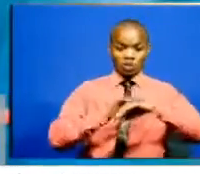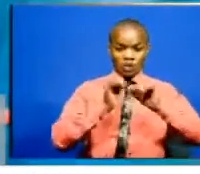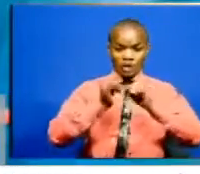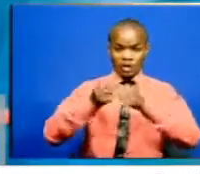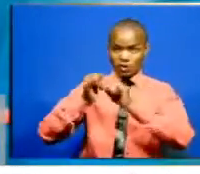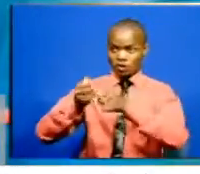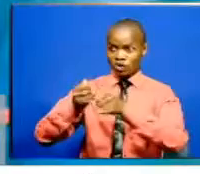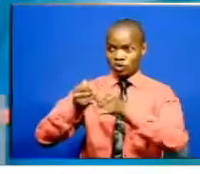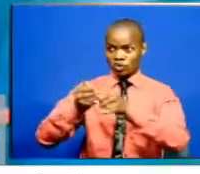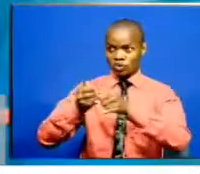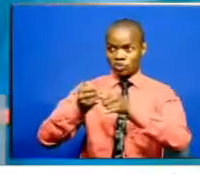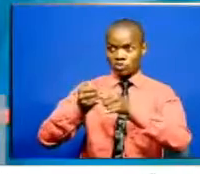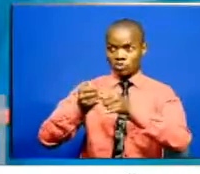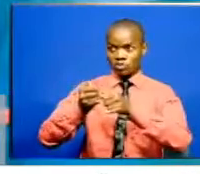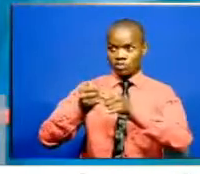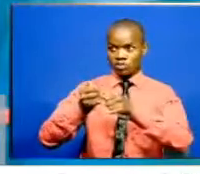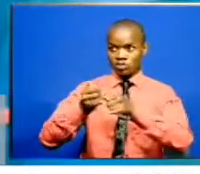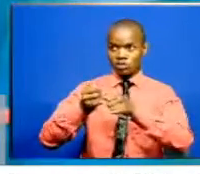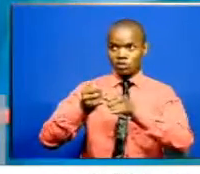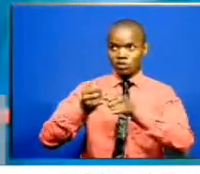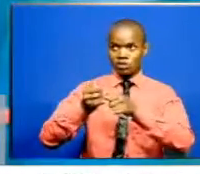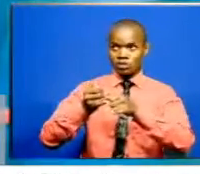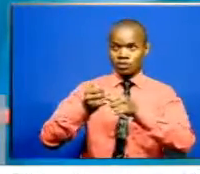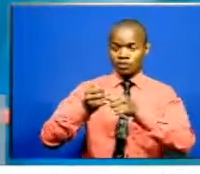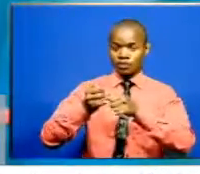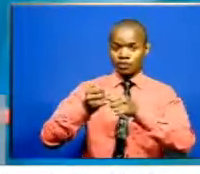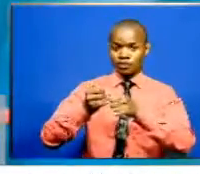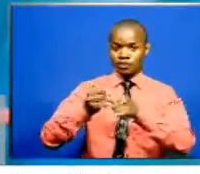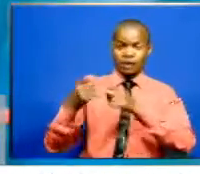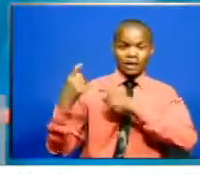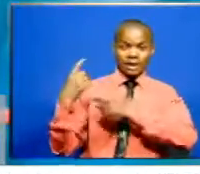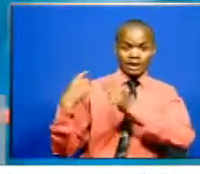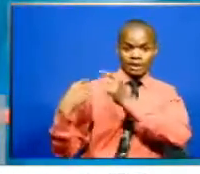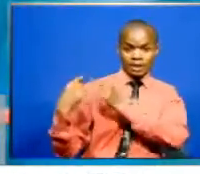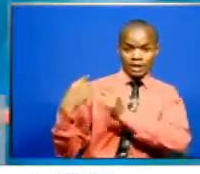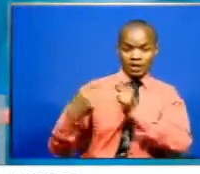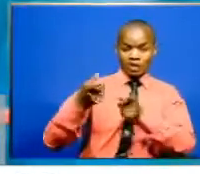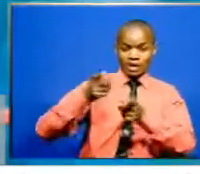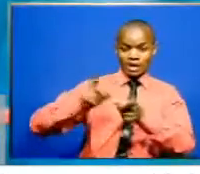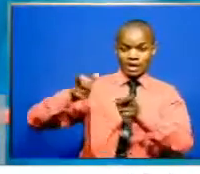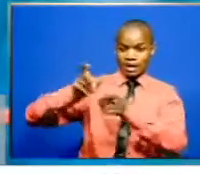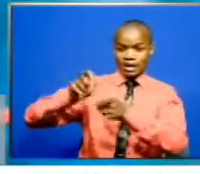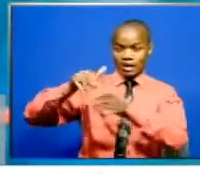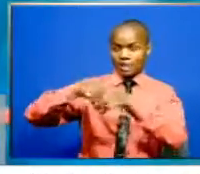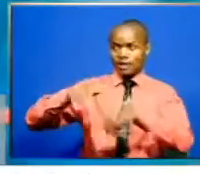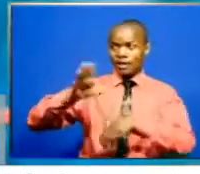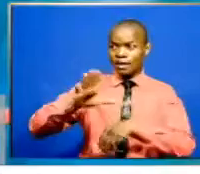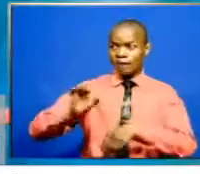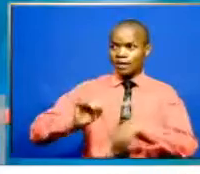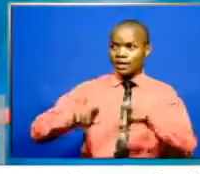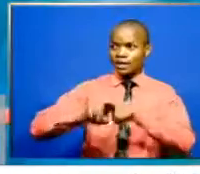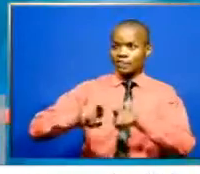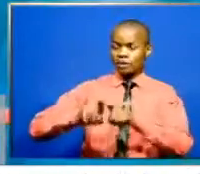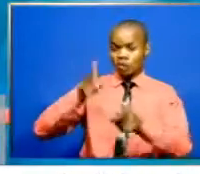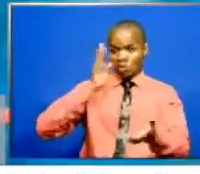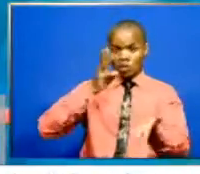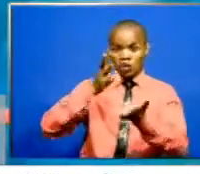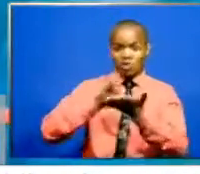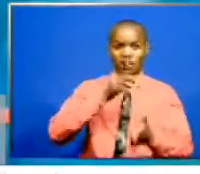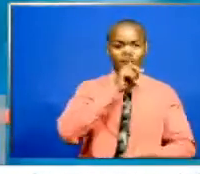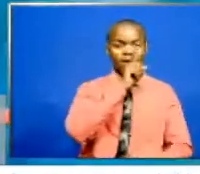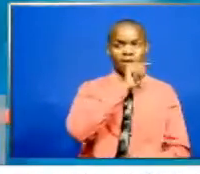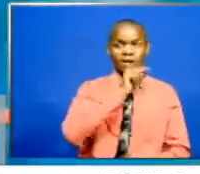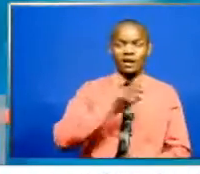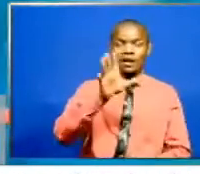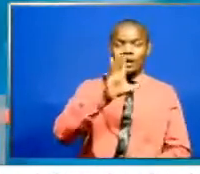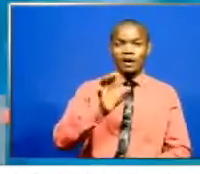though we are seeing this escalating generation of waste in Africa, mm-hmm, we have also seen the recommitment of